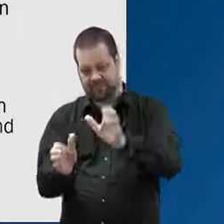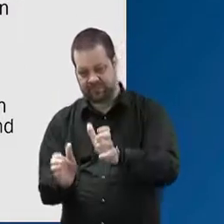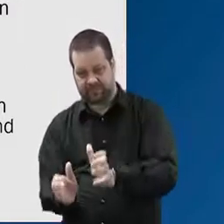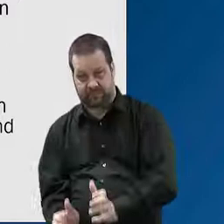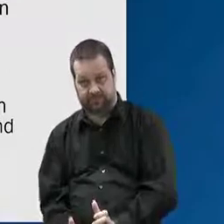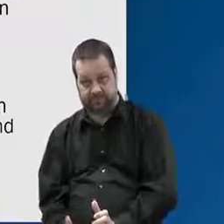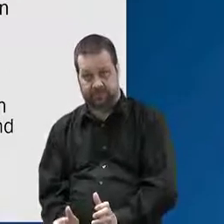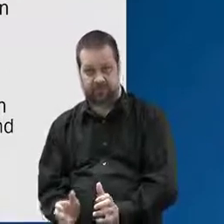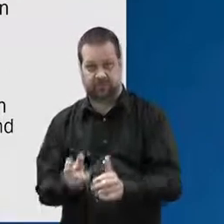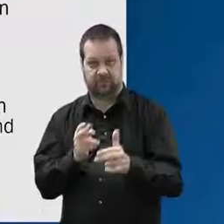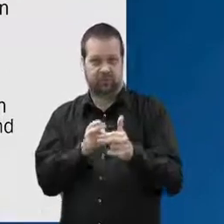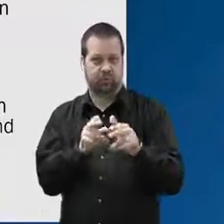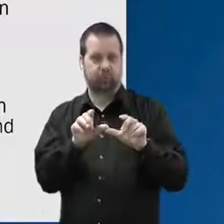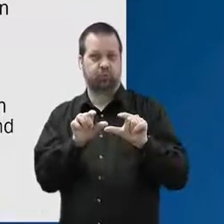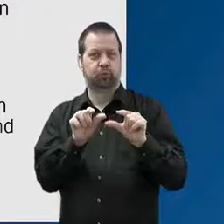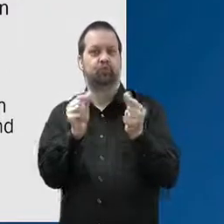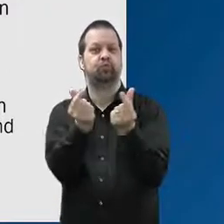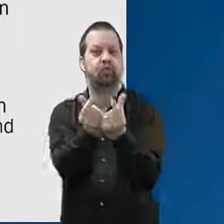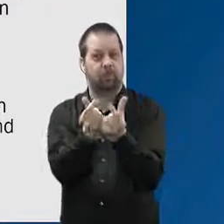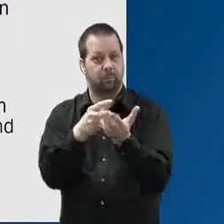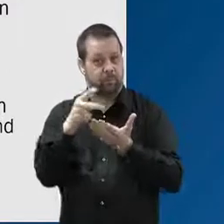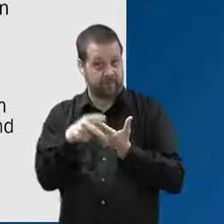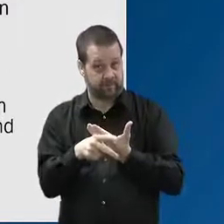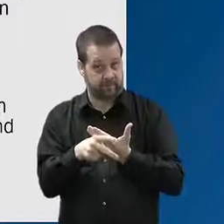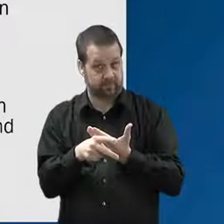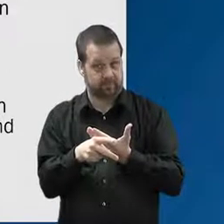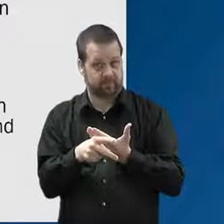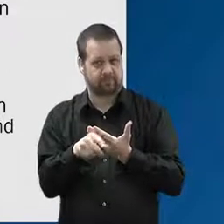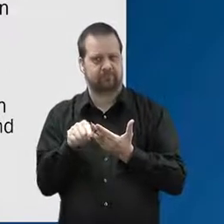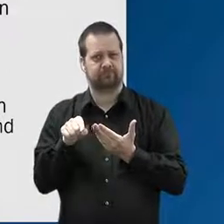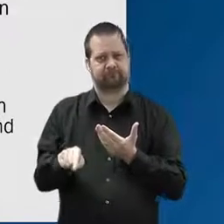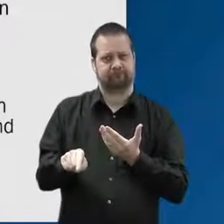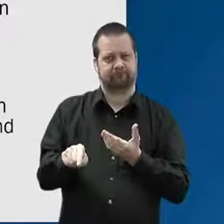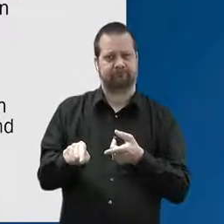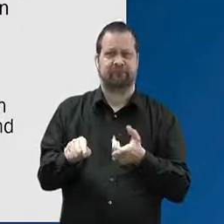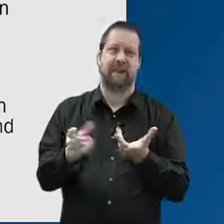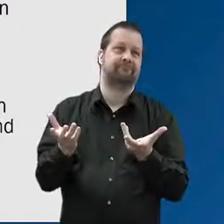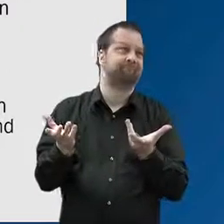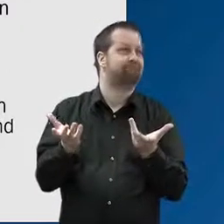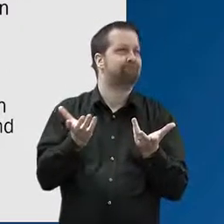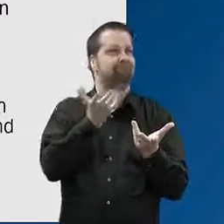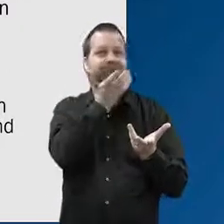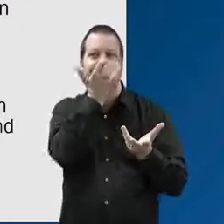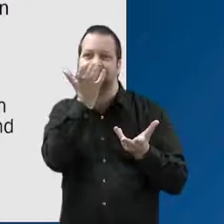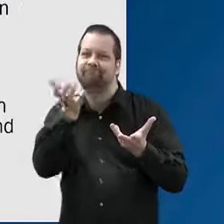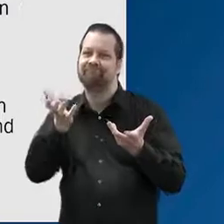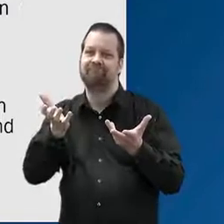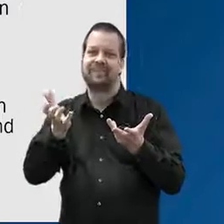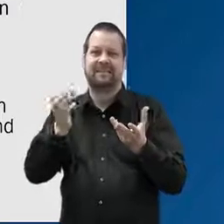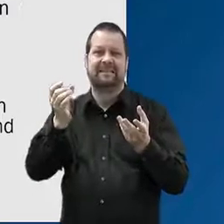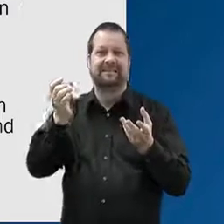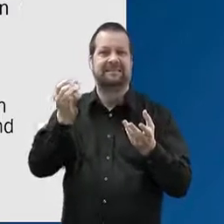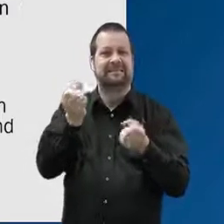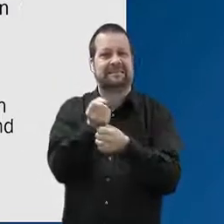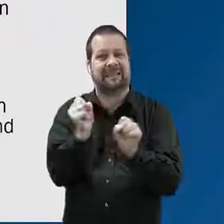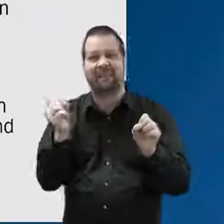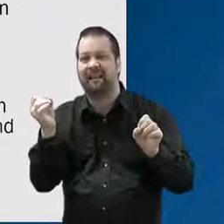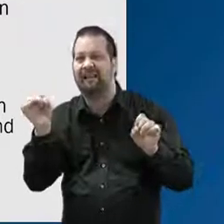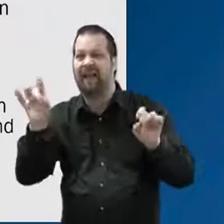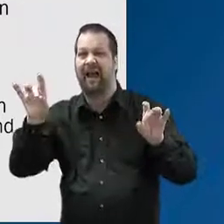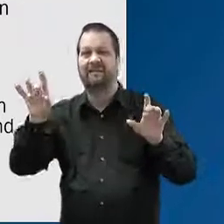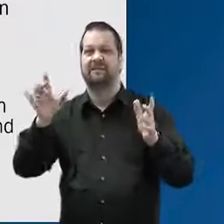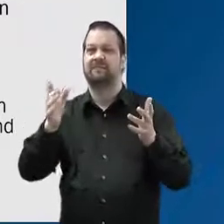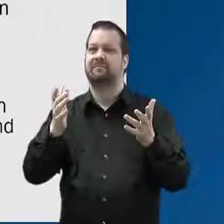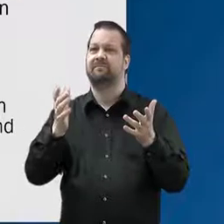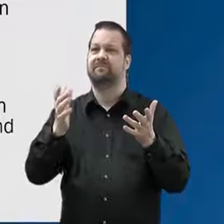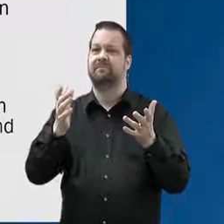include things like landscaping, safety lights, or new bicycle and pedestrian facilities. This grouping practice facilitates